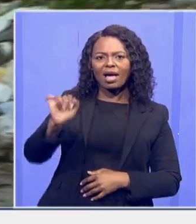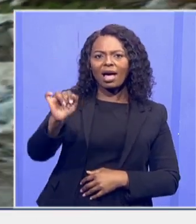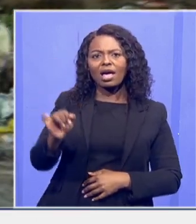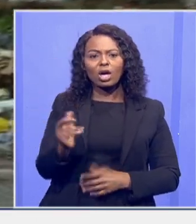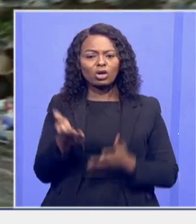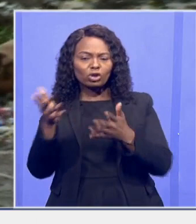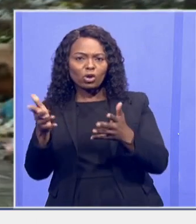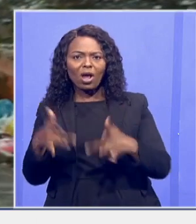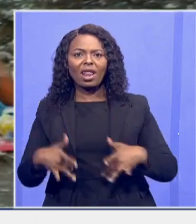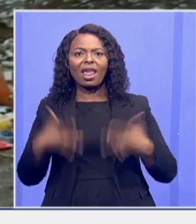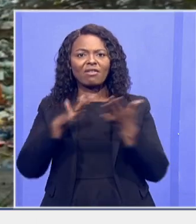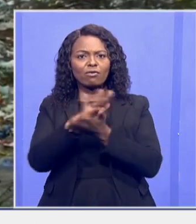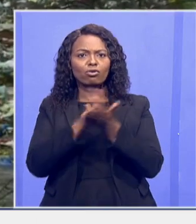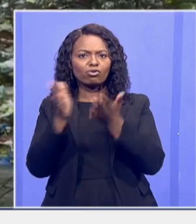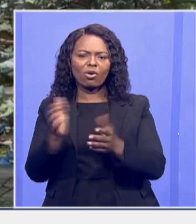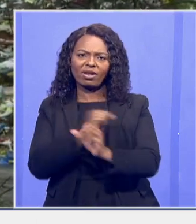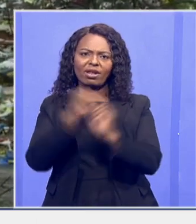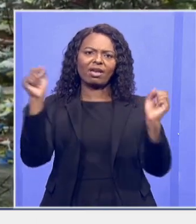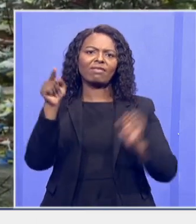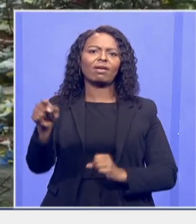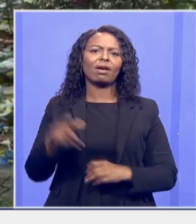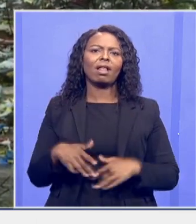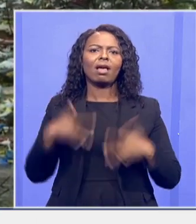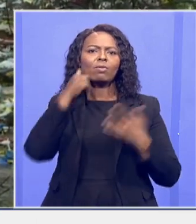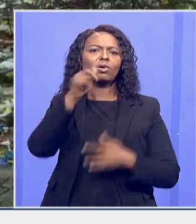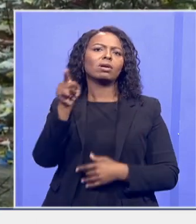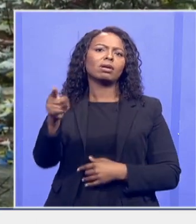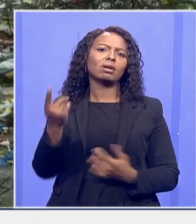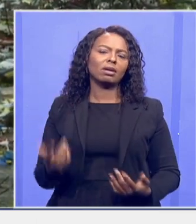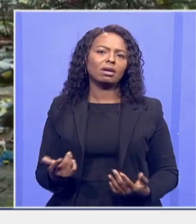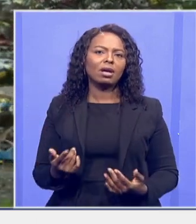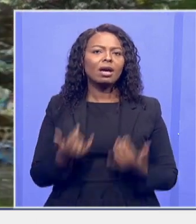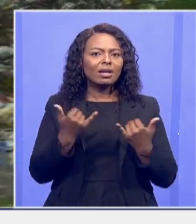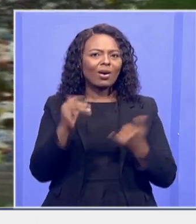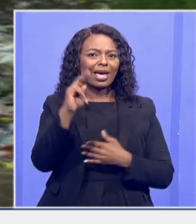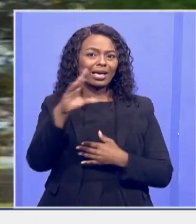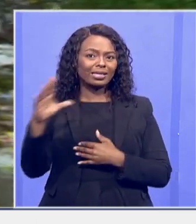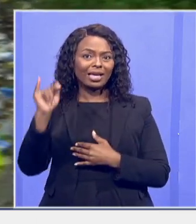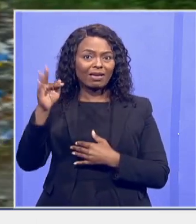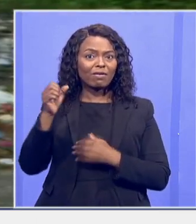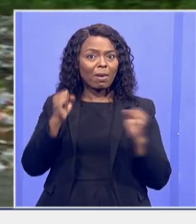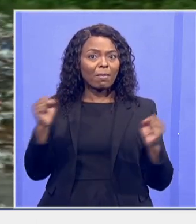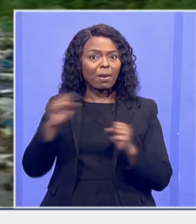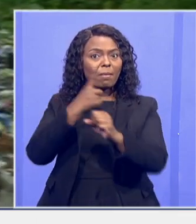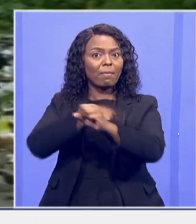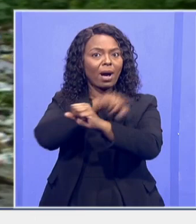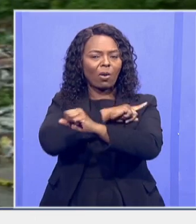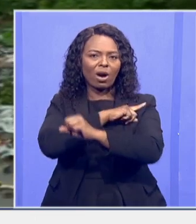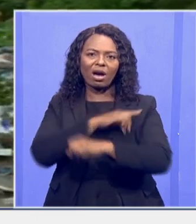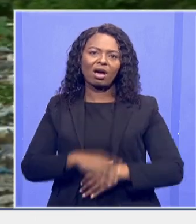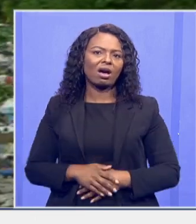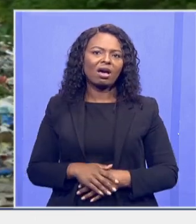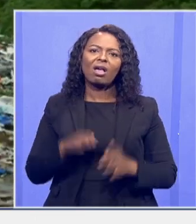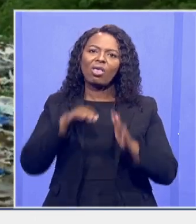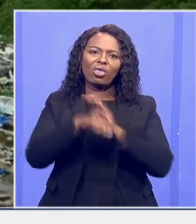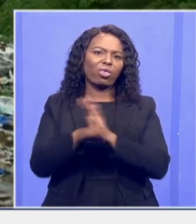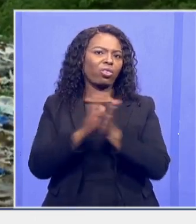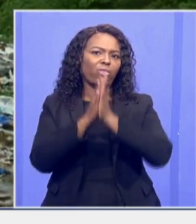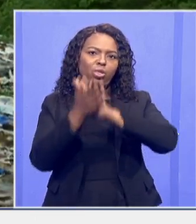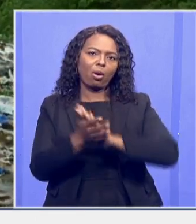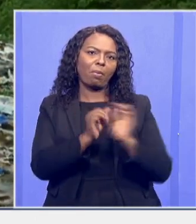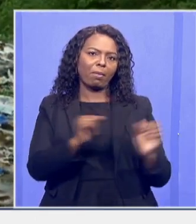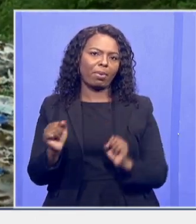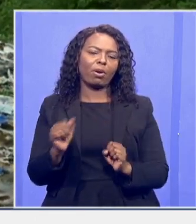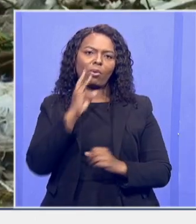in. So that's what we're saying. There's no resolution to this problem so long as the ANC is in power. All right, thank you very much. That was EFF spokesperson,